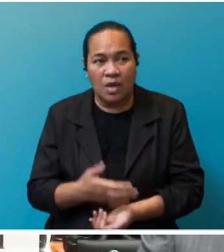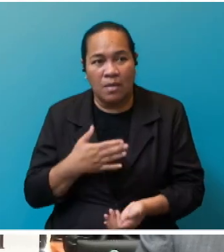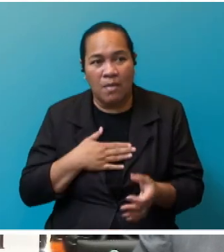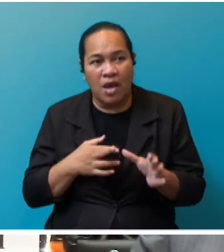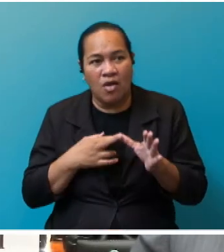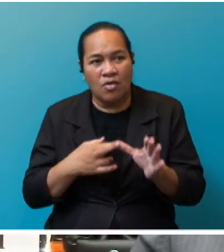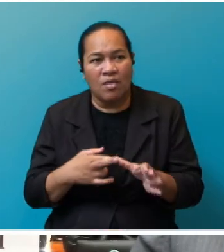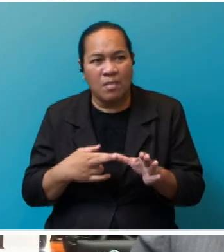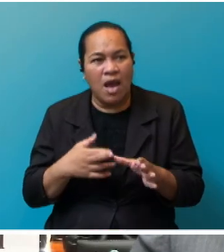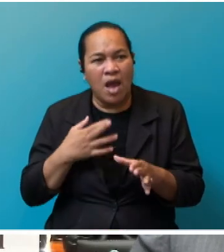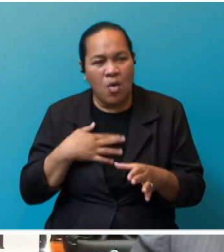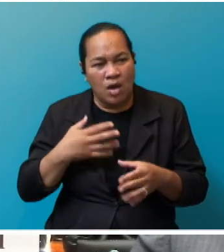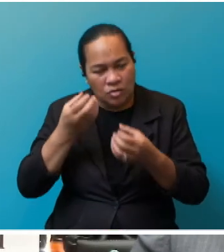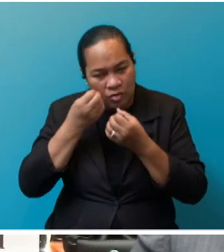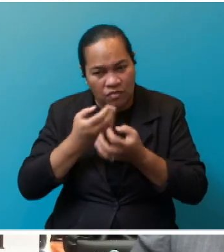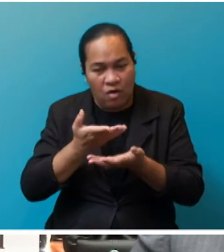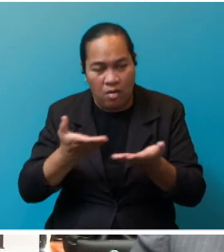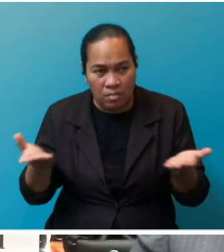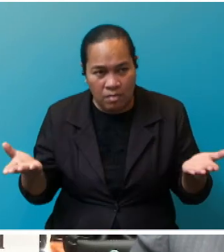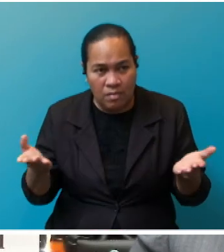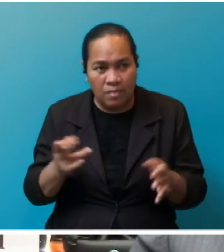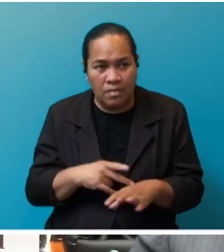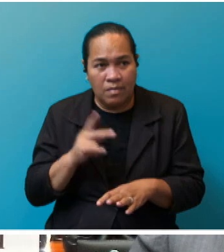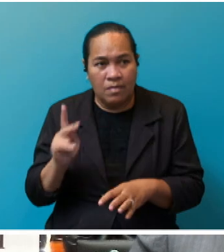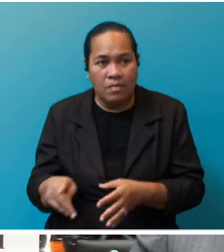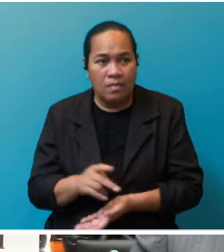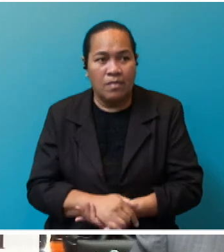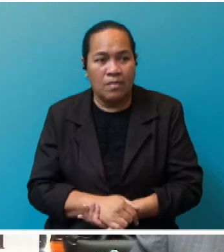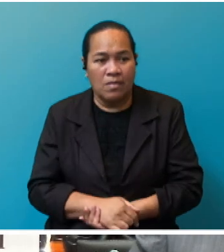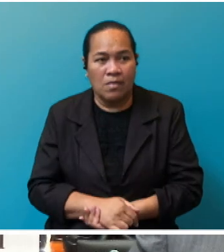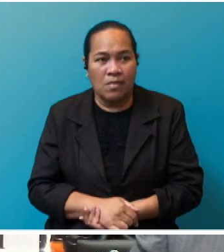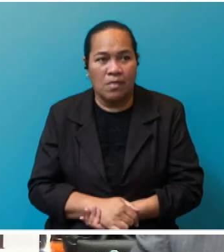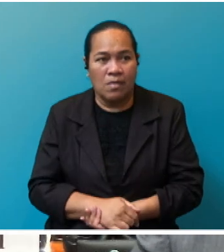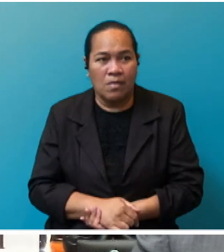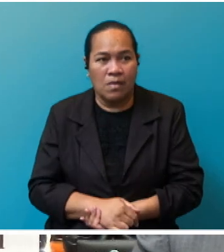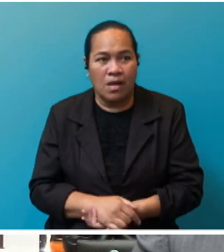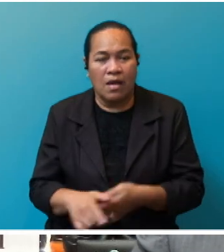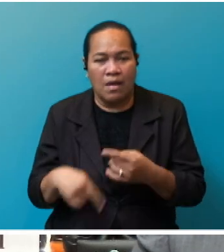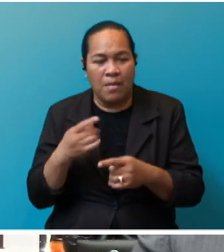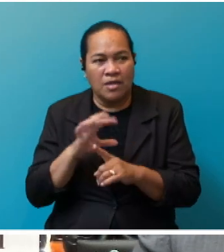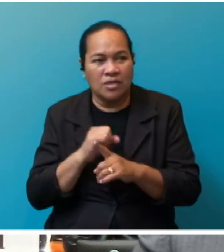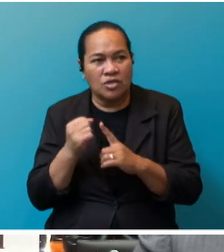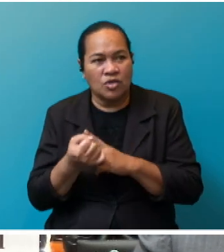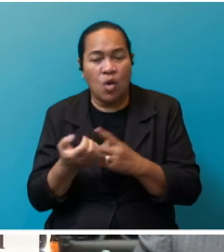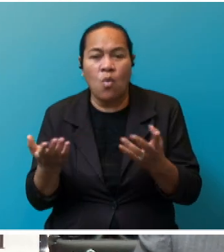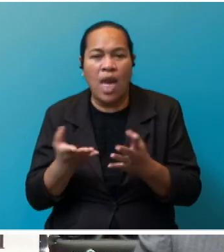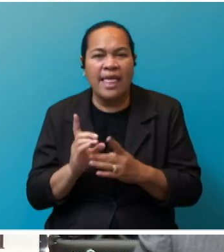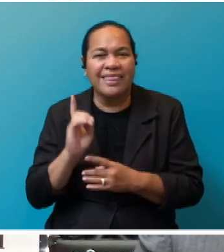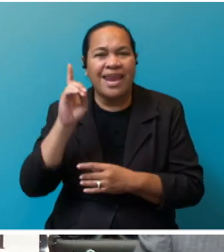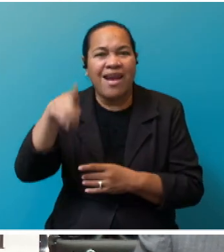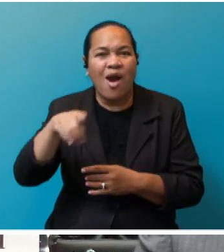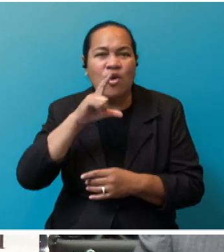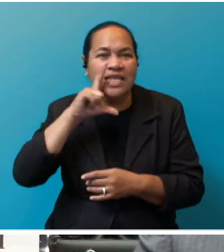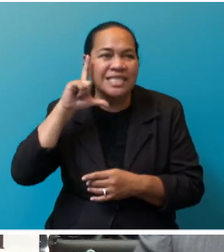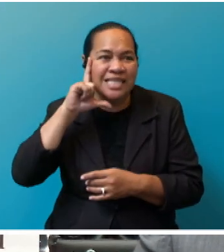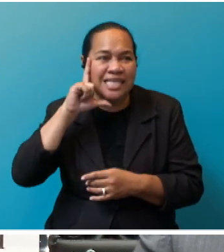just update the House on the situation at Nirarau yesterday.